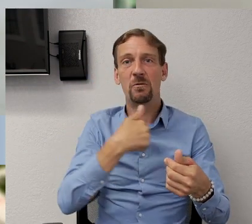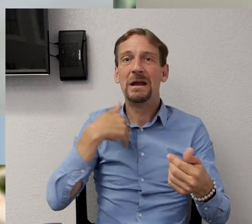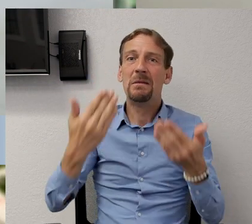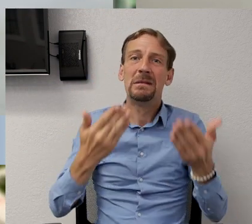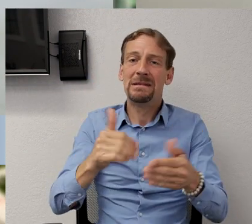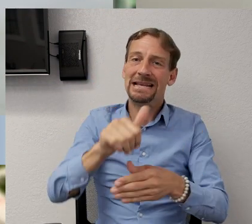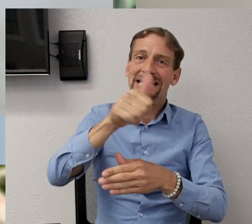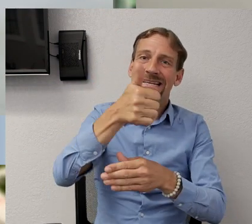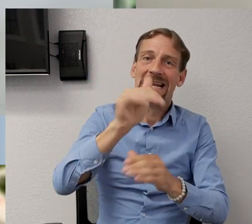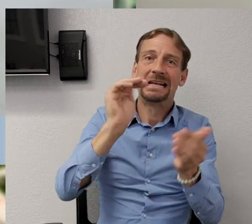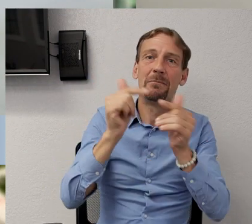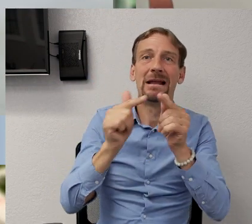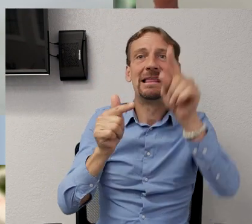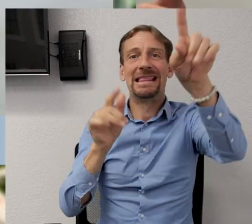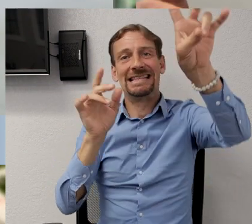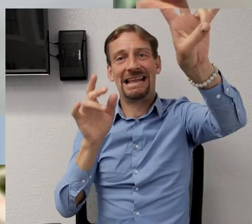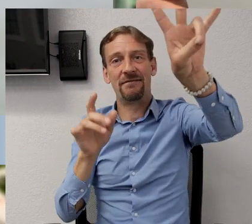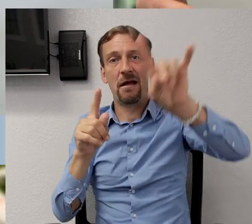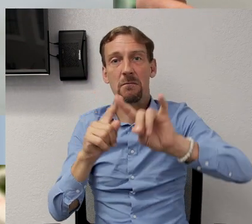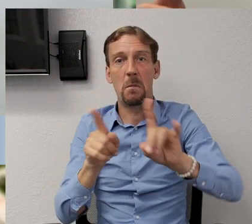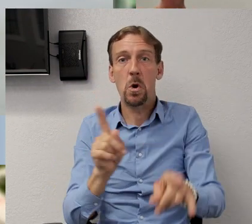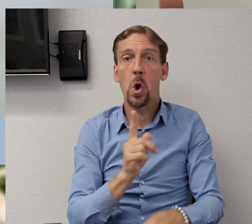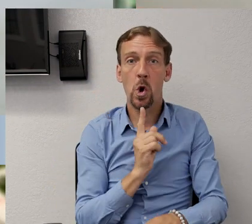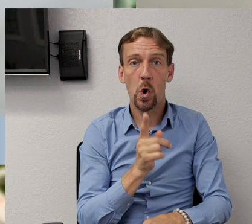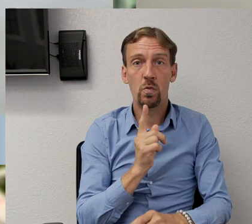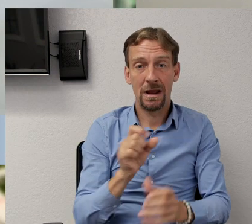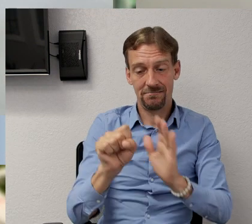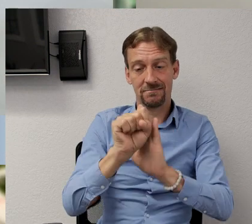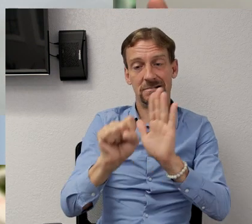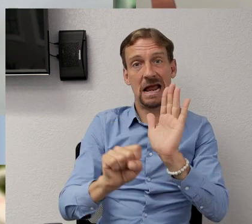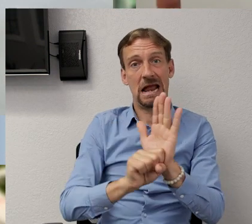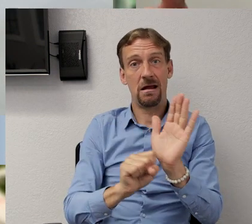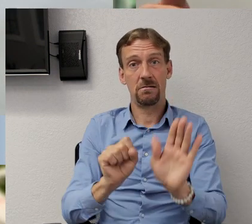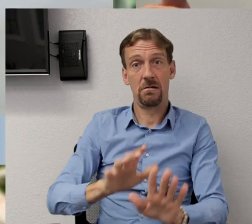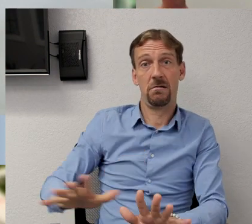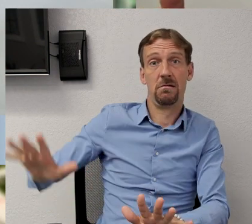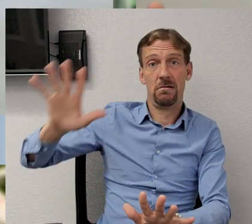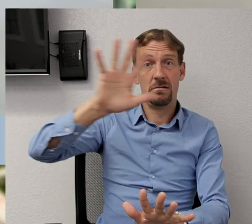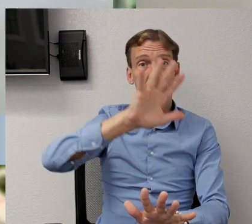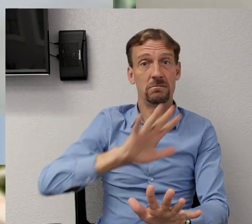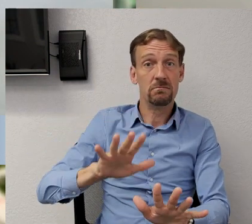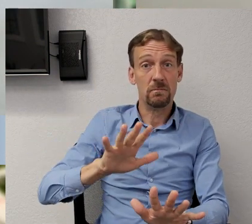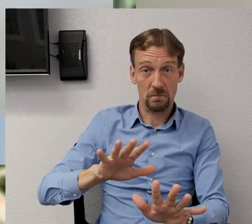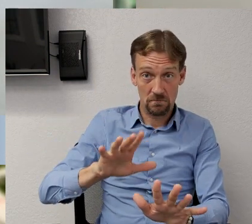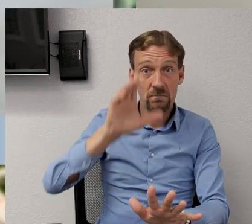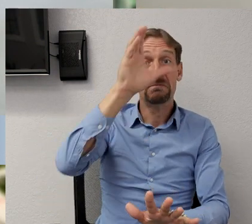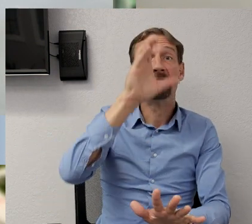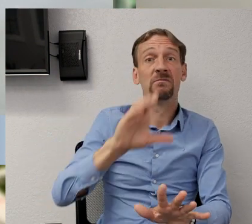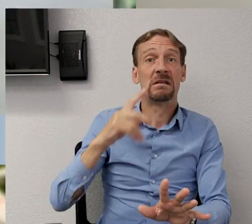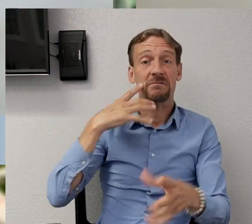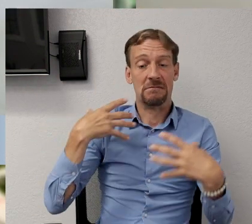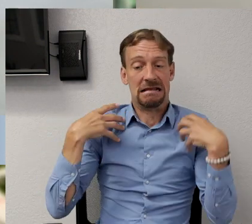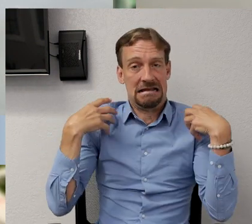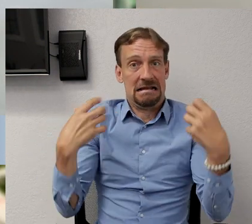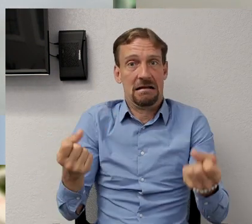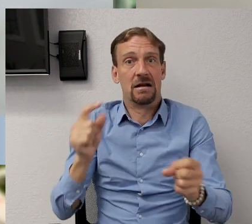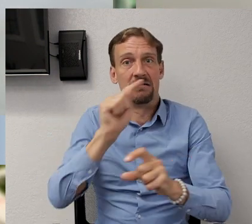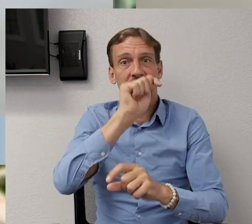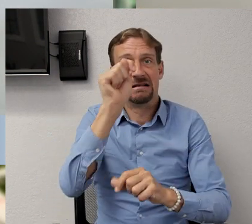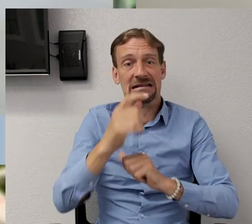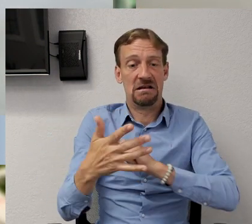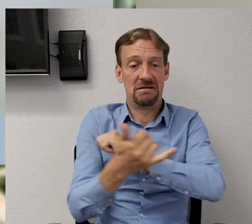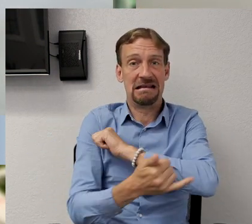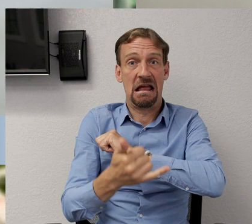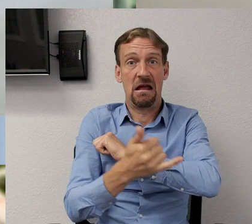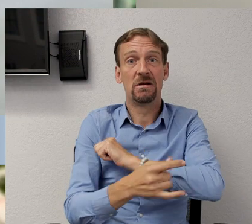to their 7. But also if you look at the statewide health conditions, unfortunately Tulare